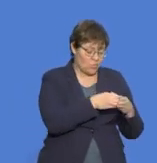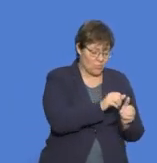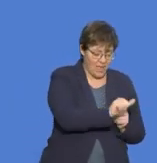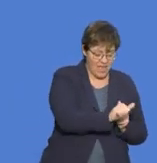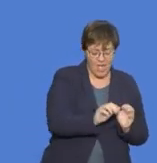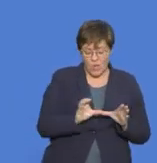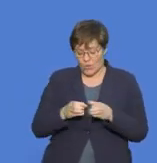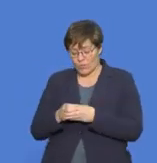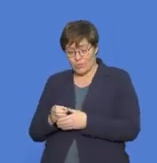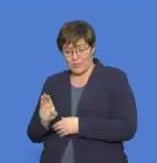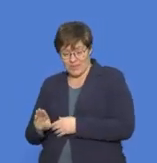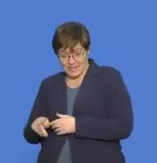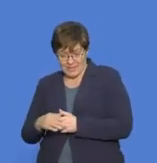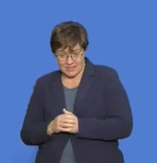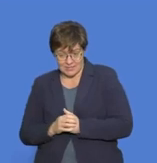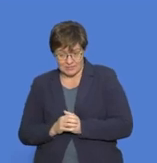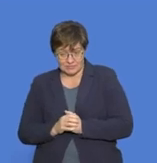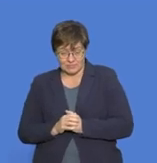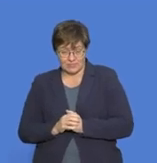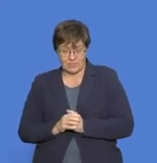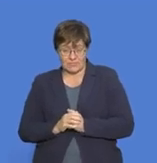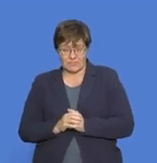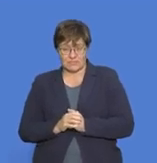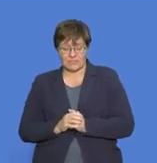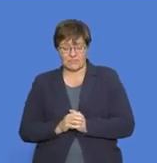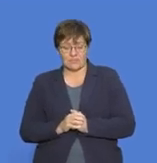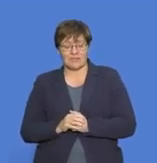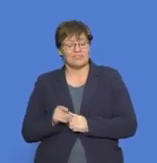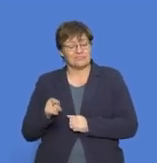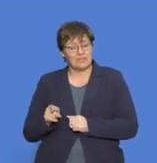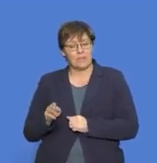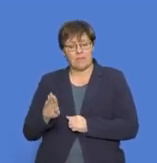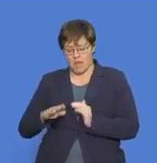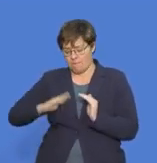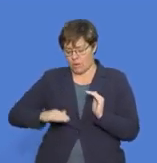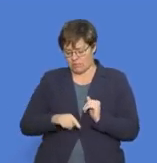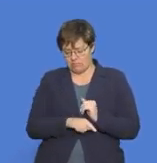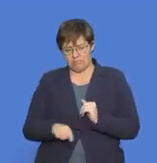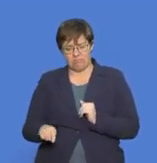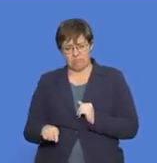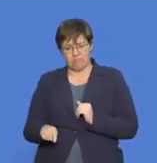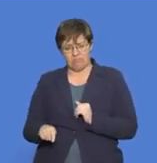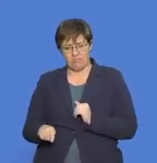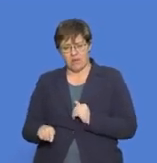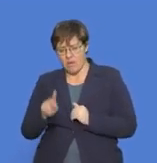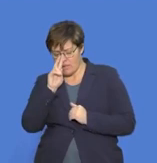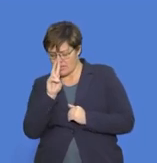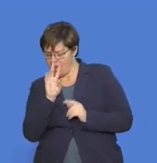A and species B. And species B is here at the bottom. So what can you tell straight